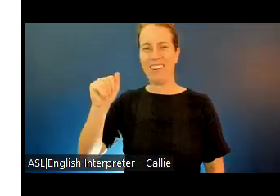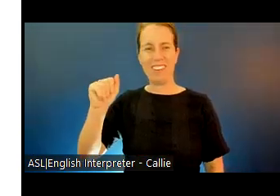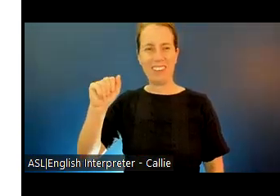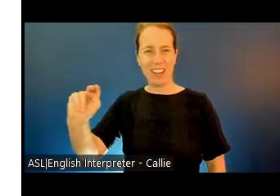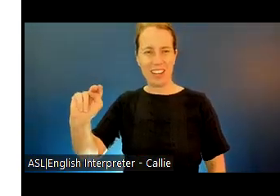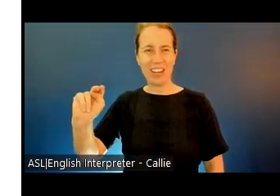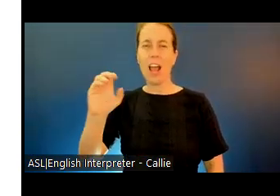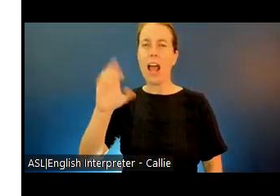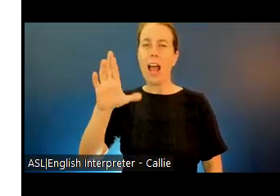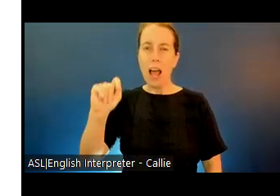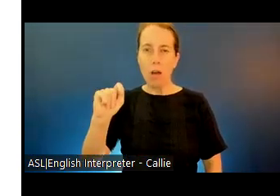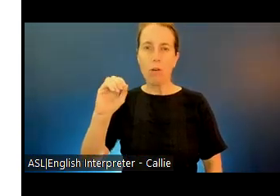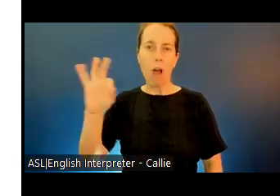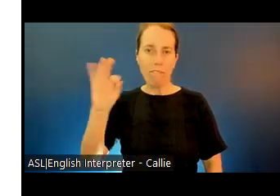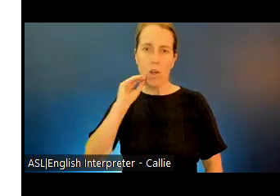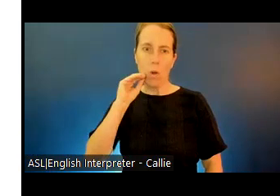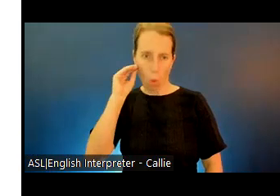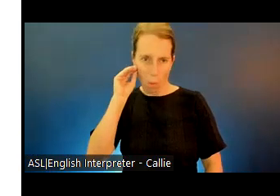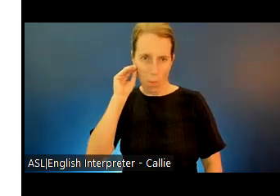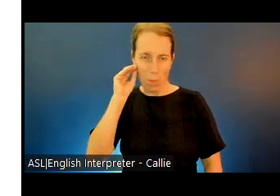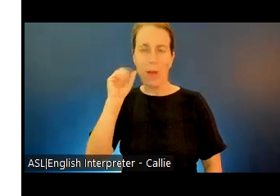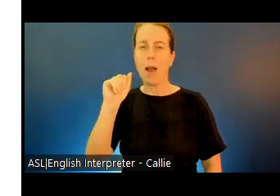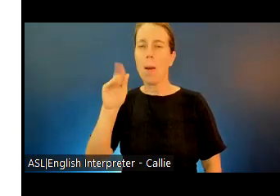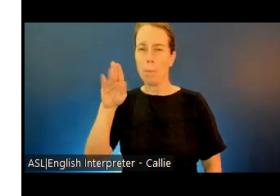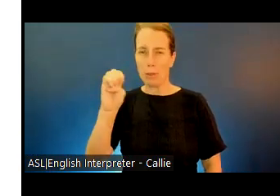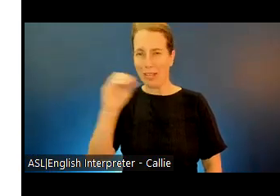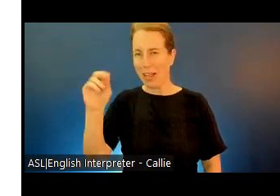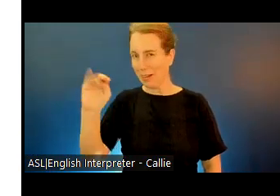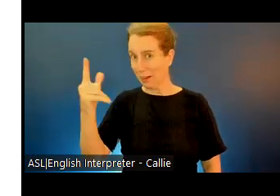and neglect in facilities that they do not themselves operate.